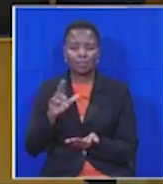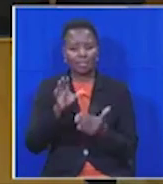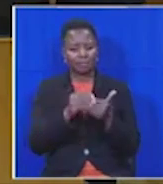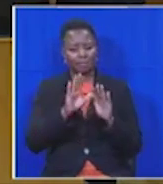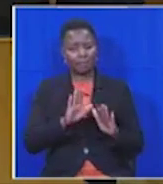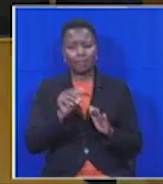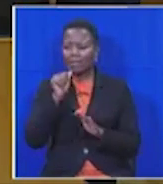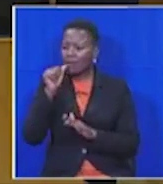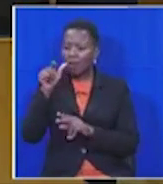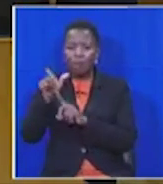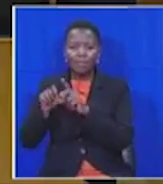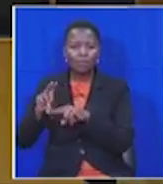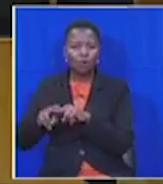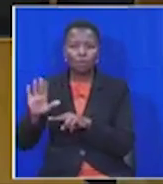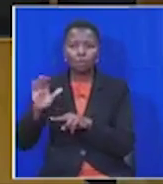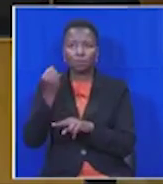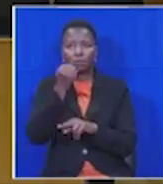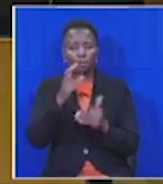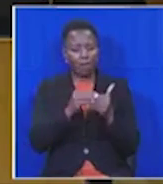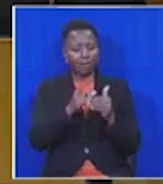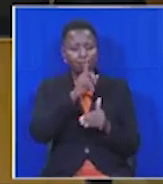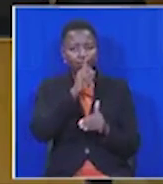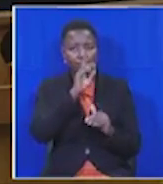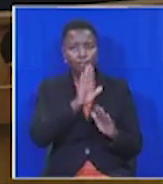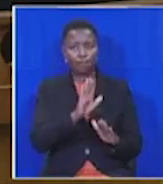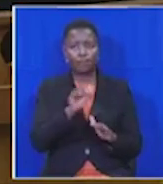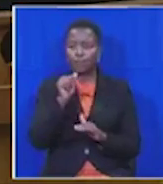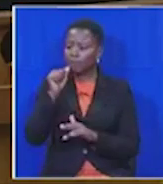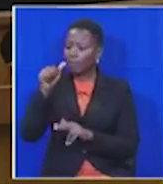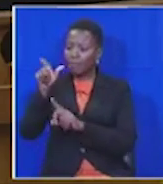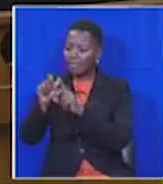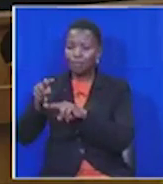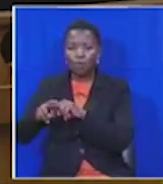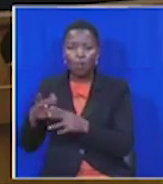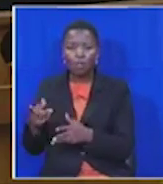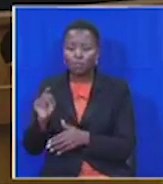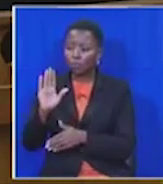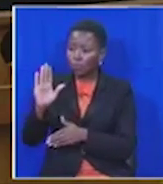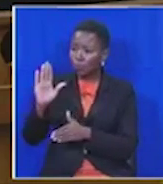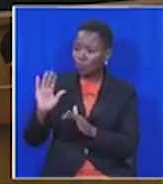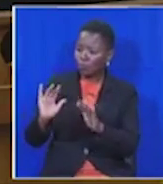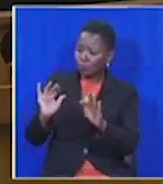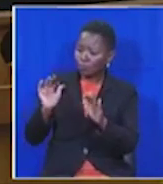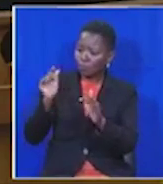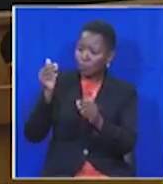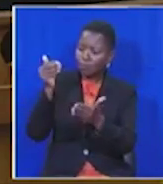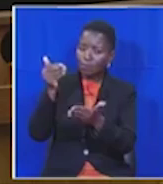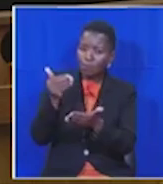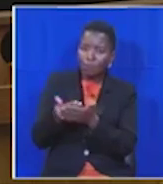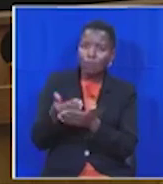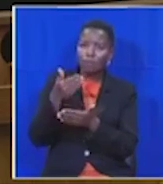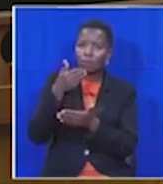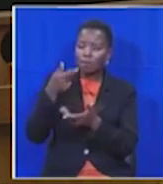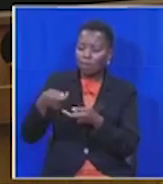Order, honourable members, order. It is no one else's fault that you have continued to prop up